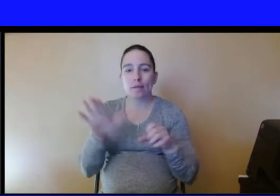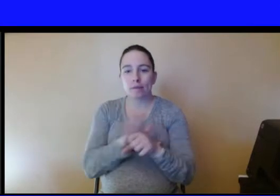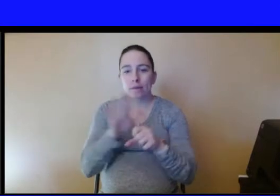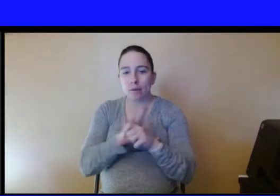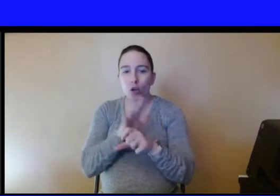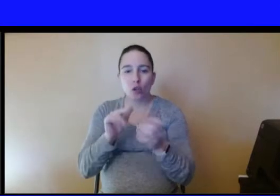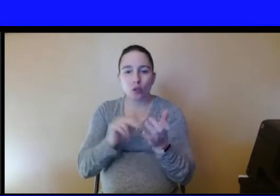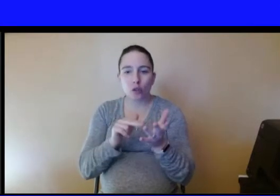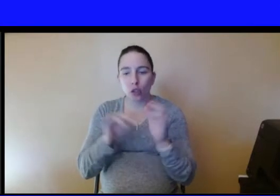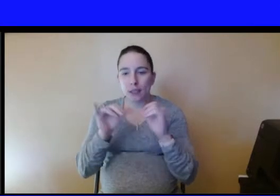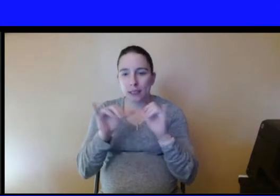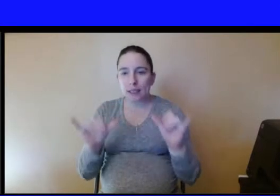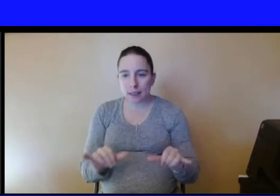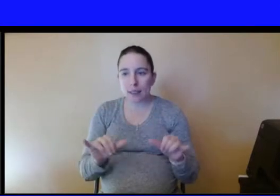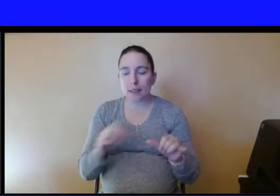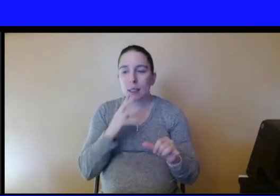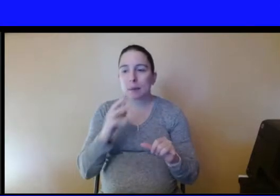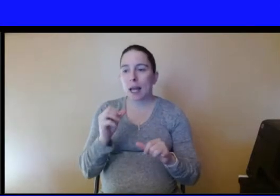MNPA.